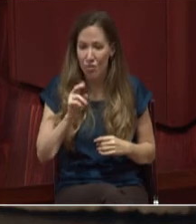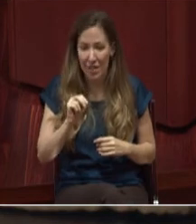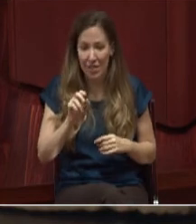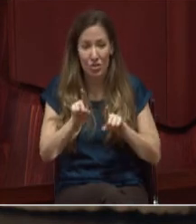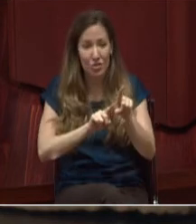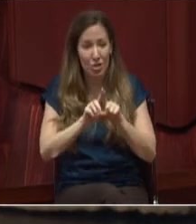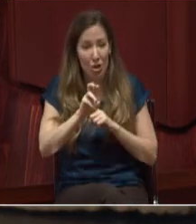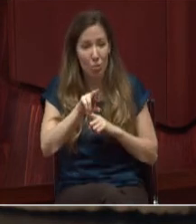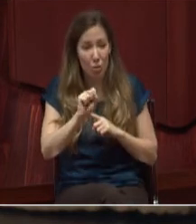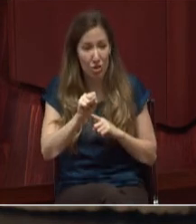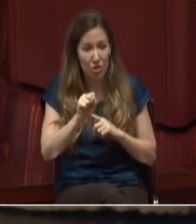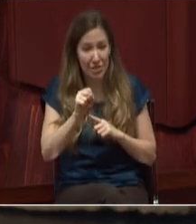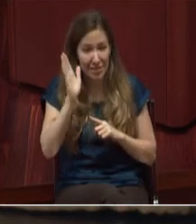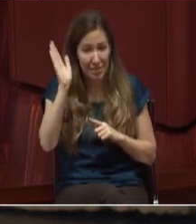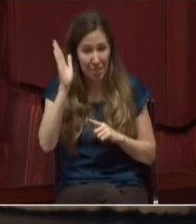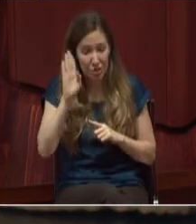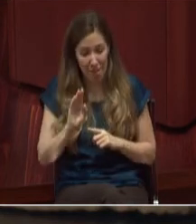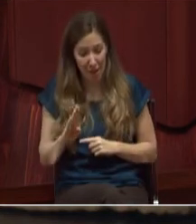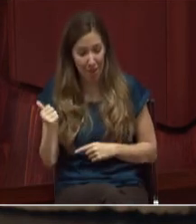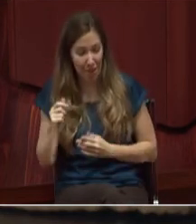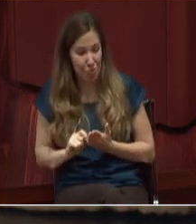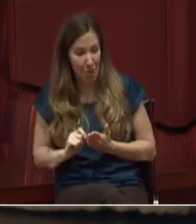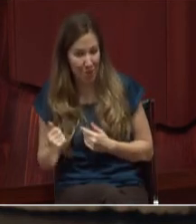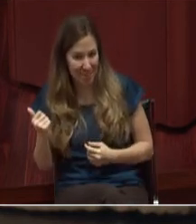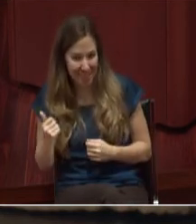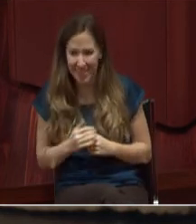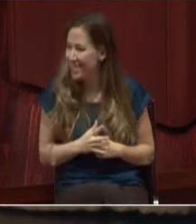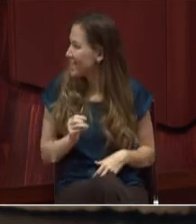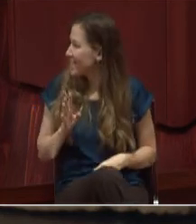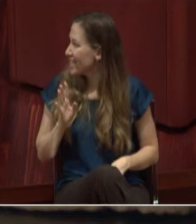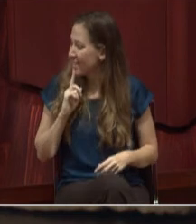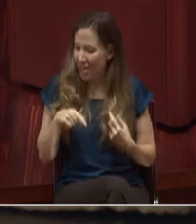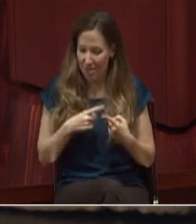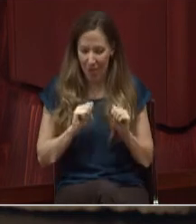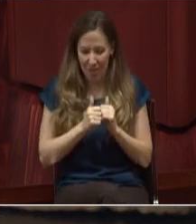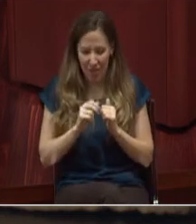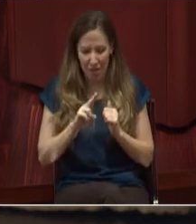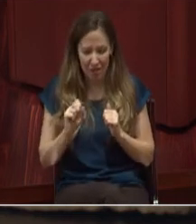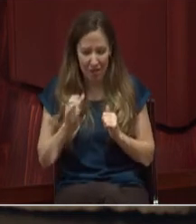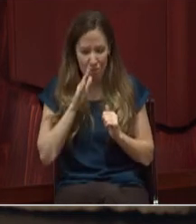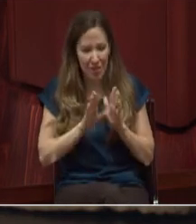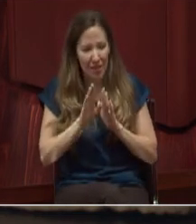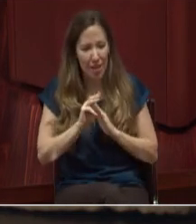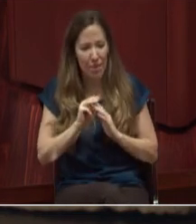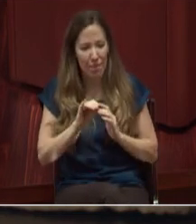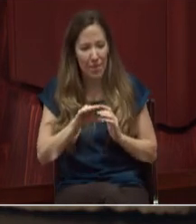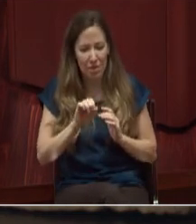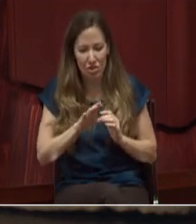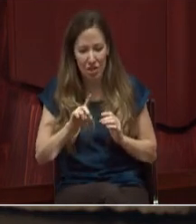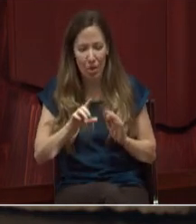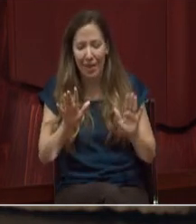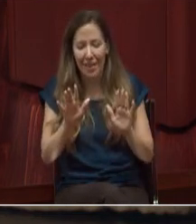the one that Bud wrote, talked about how the United States would develop a missile shield. But anyway, those are for a